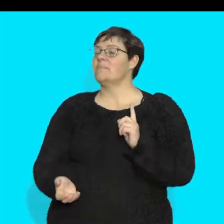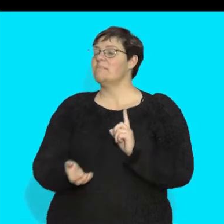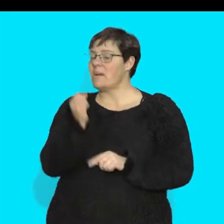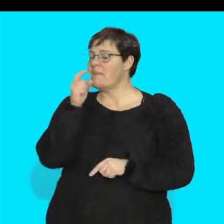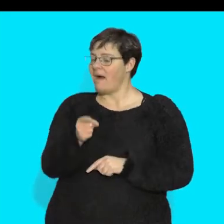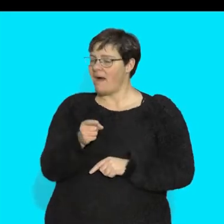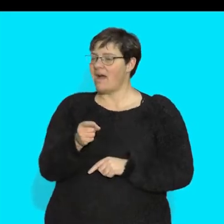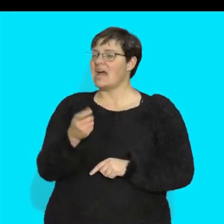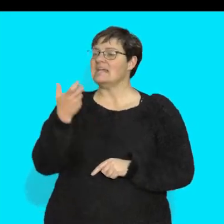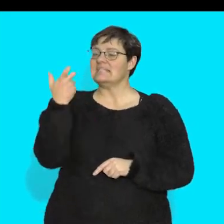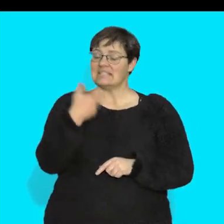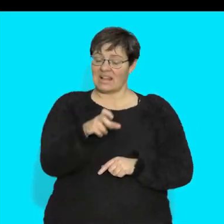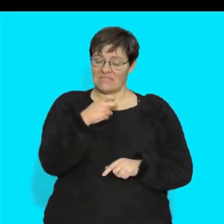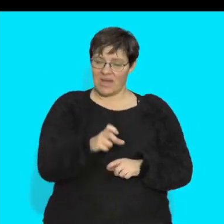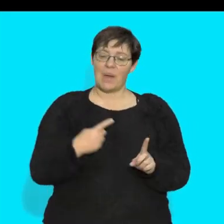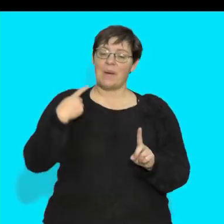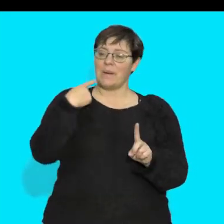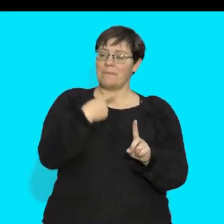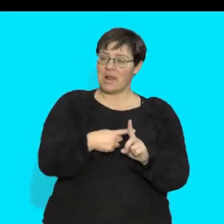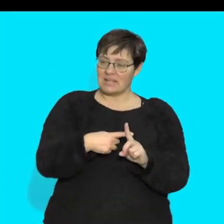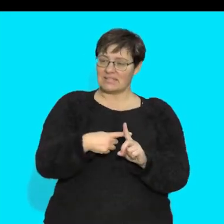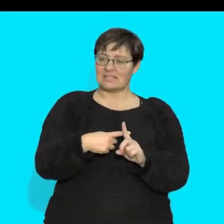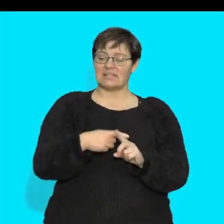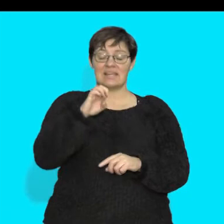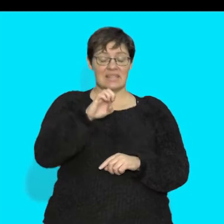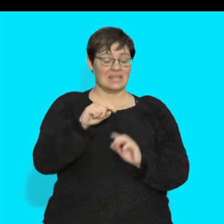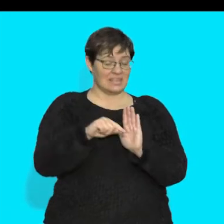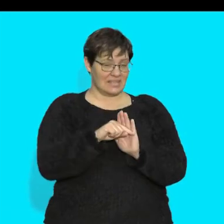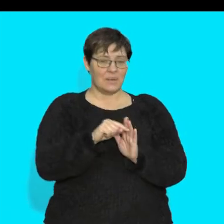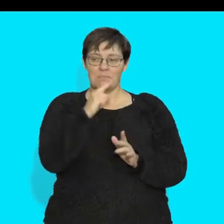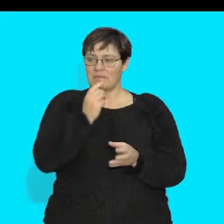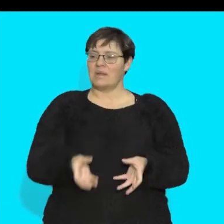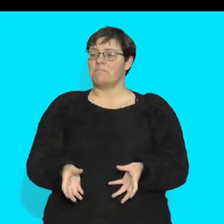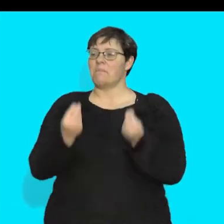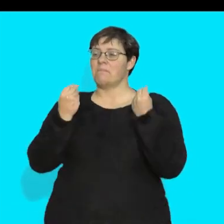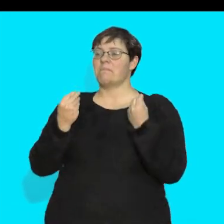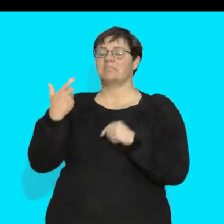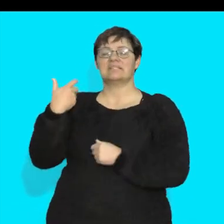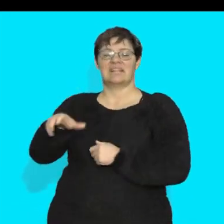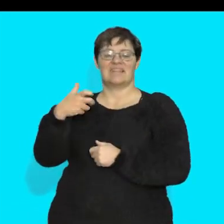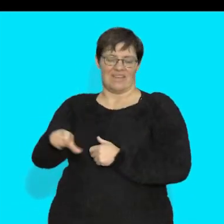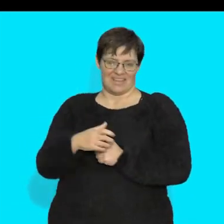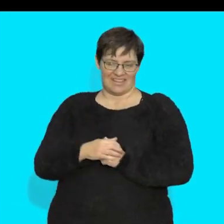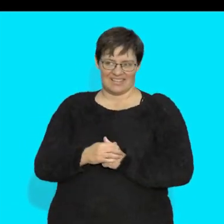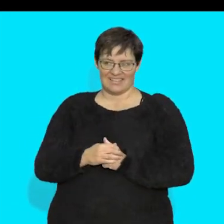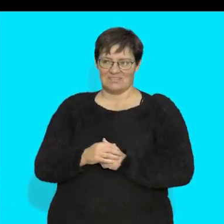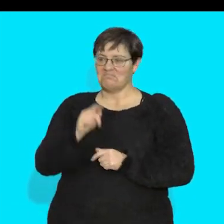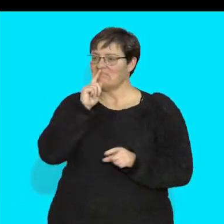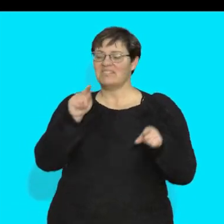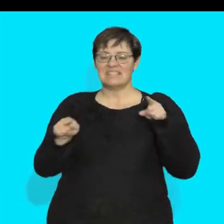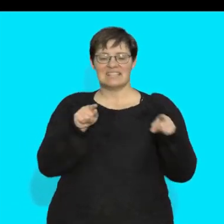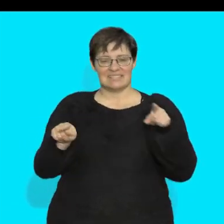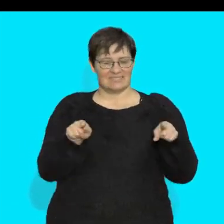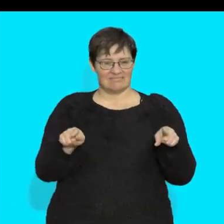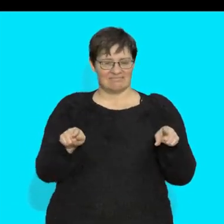And we're finding that it's the silver ions plus an electron is going to give you silver. So I'm sure you see that